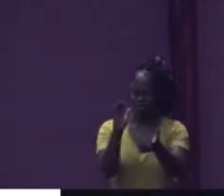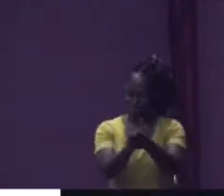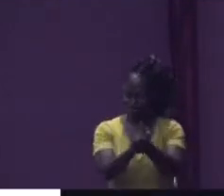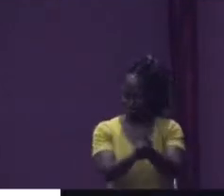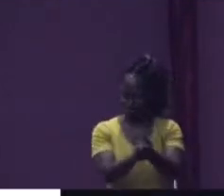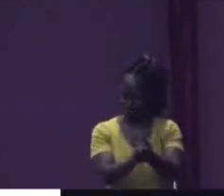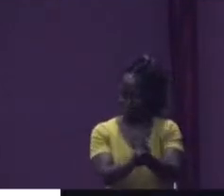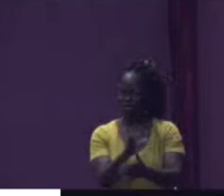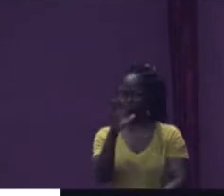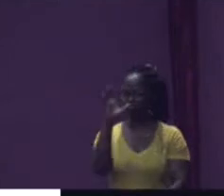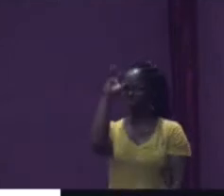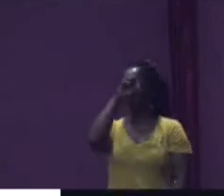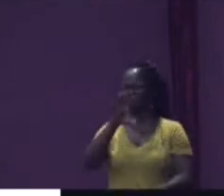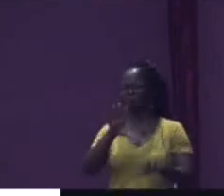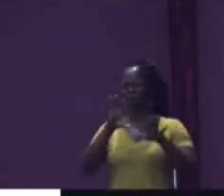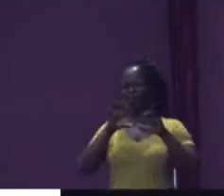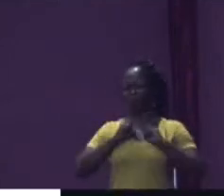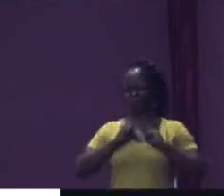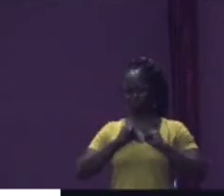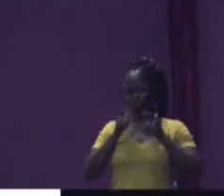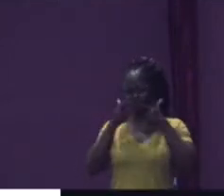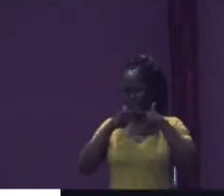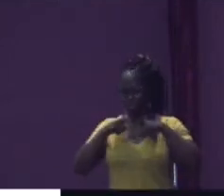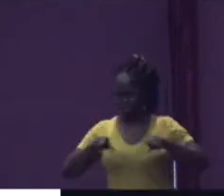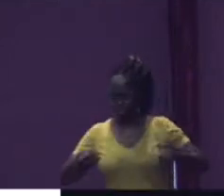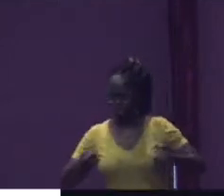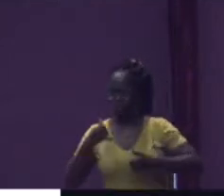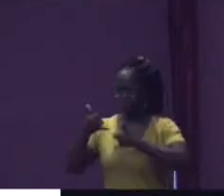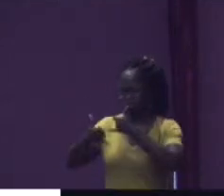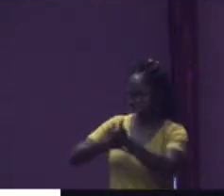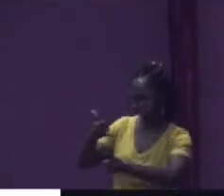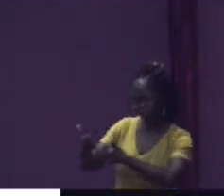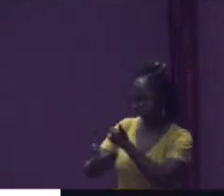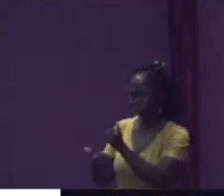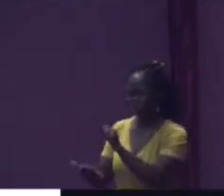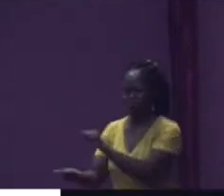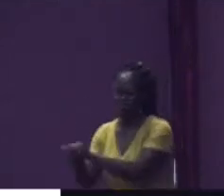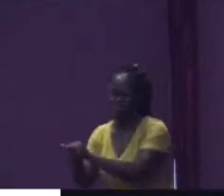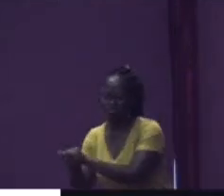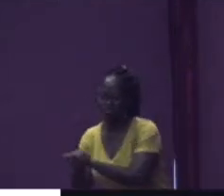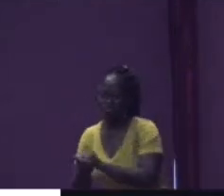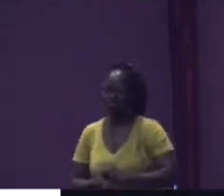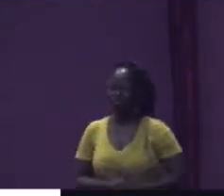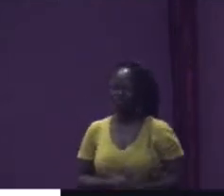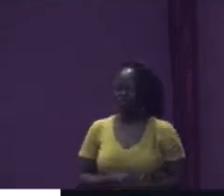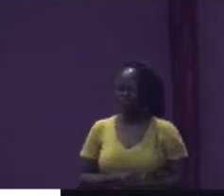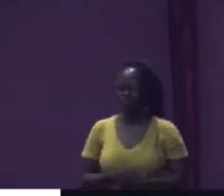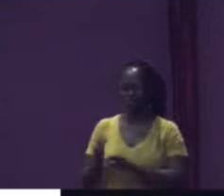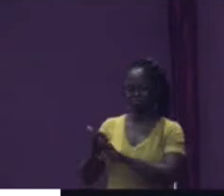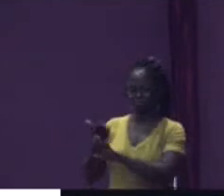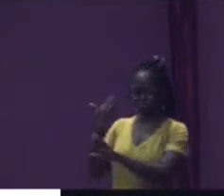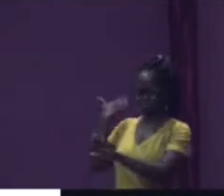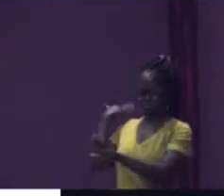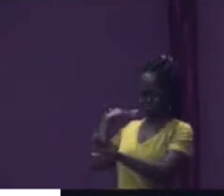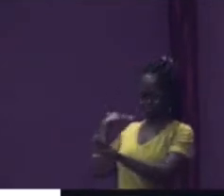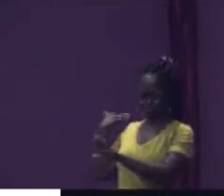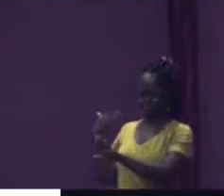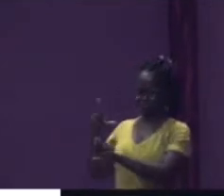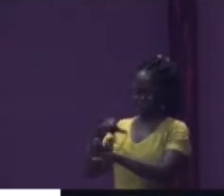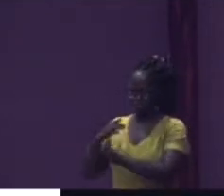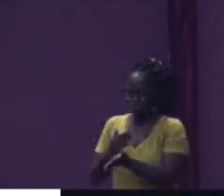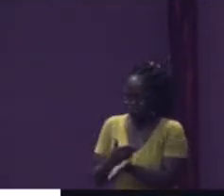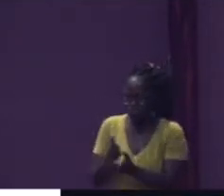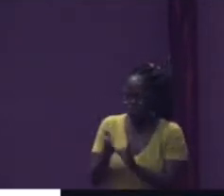who used to make fun of her. And she would tell about her early years. And usually it's the opposite